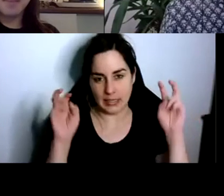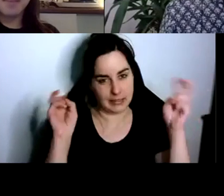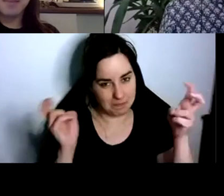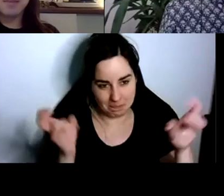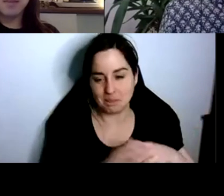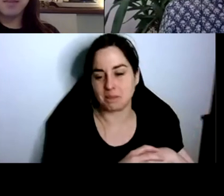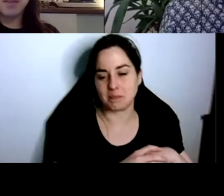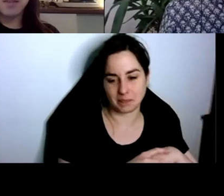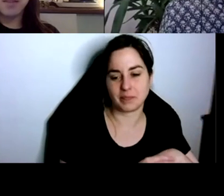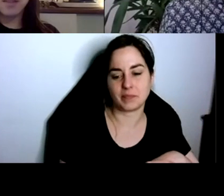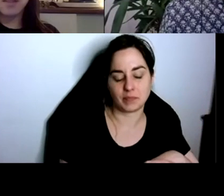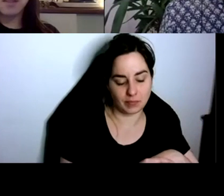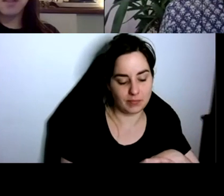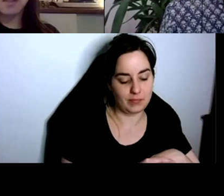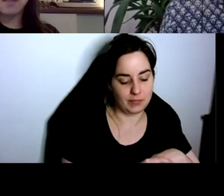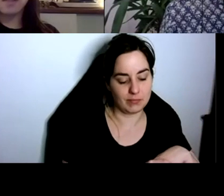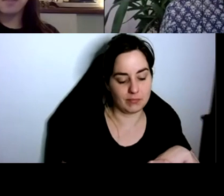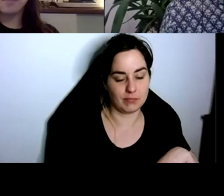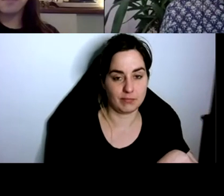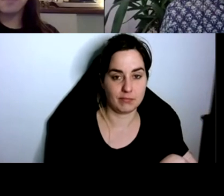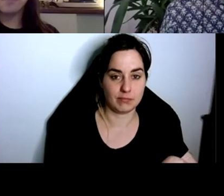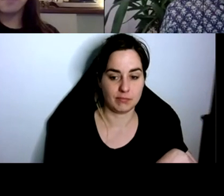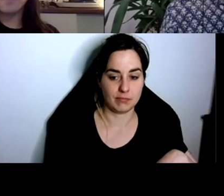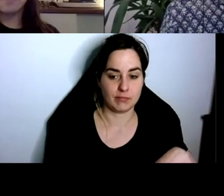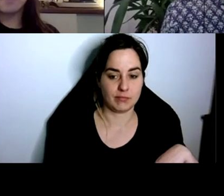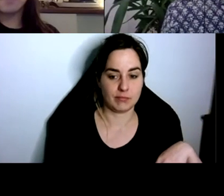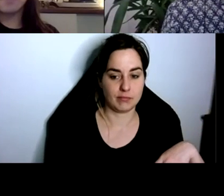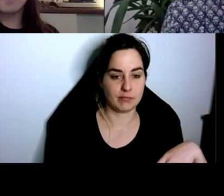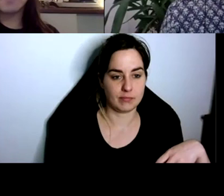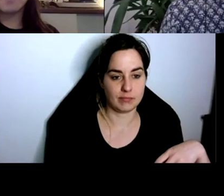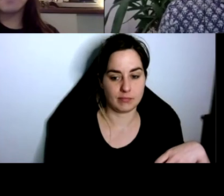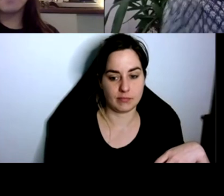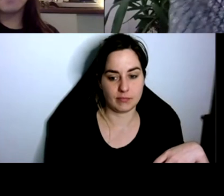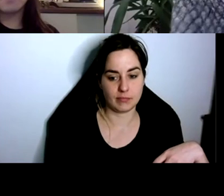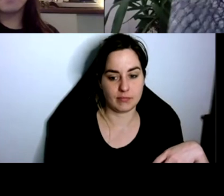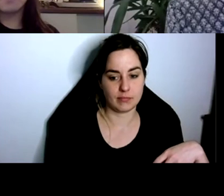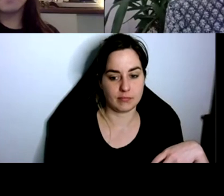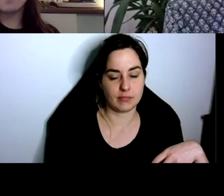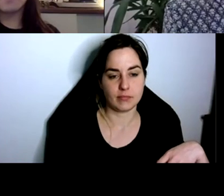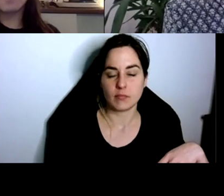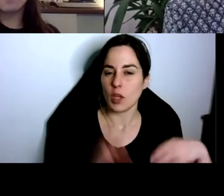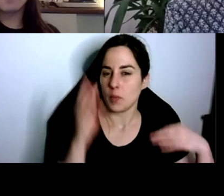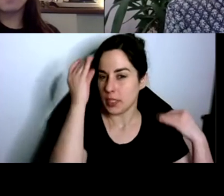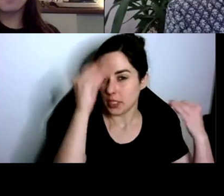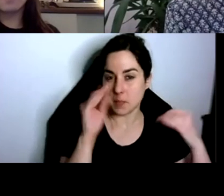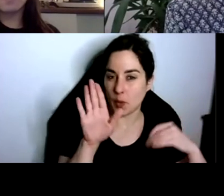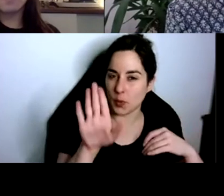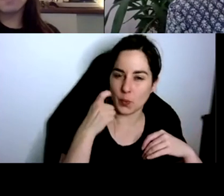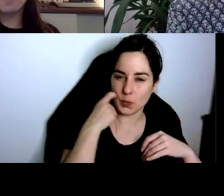now. But I'm really just thinking about what you said earlier, Darian,